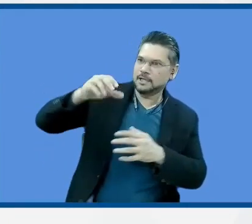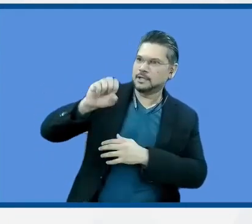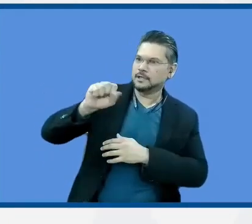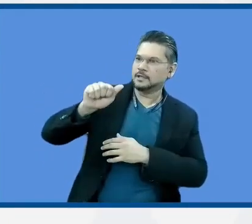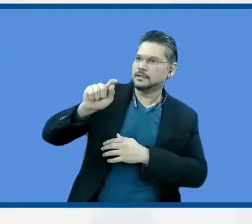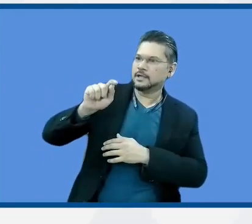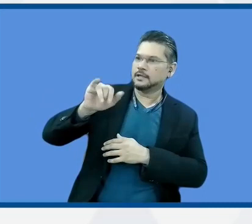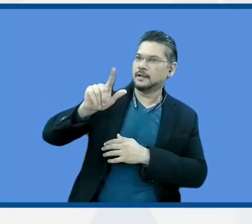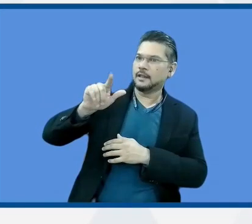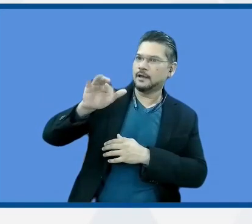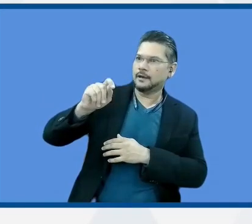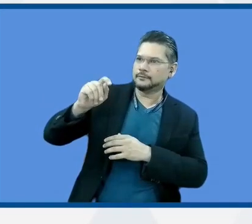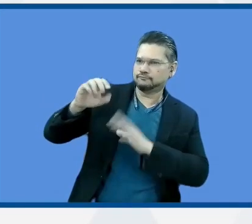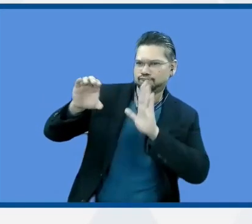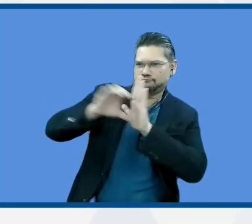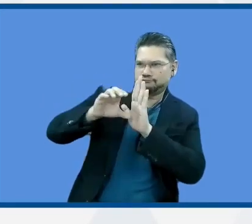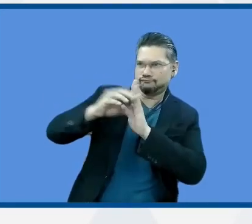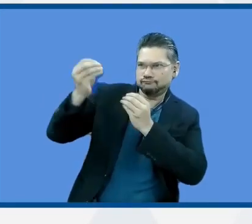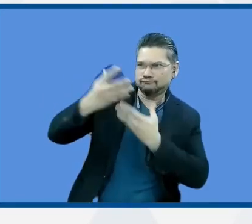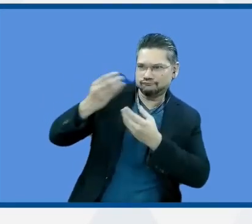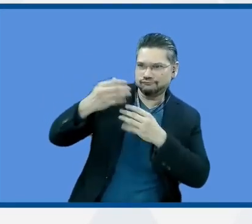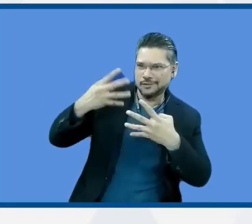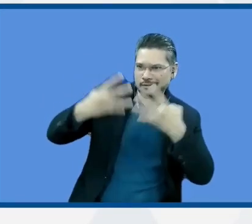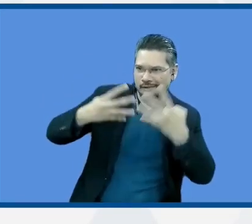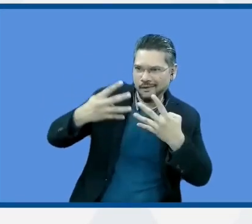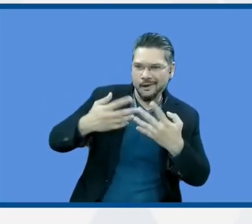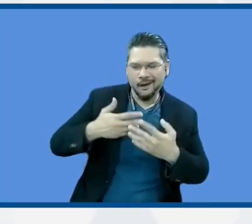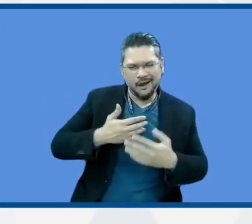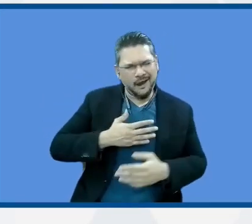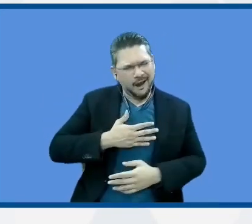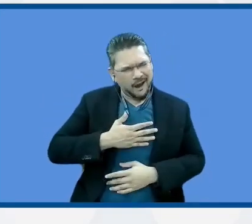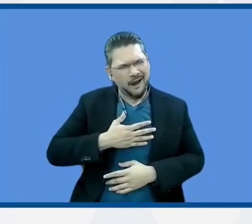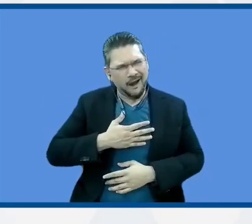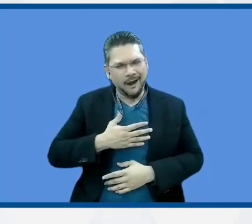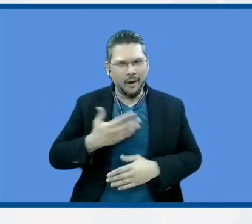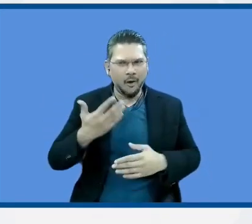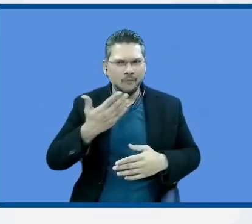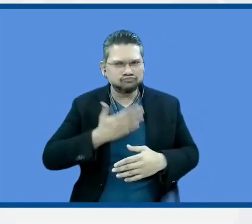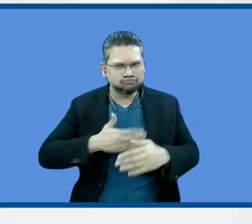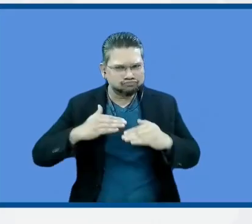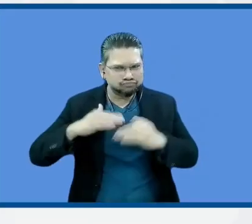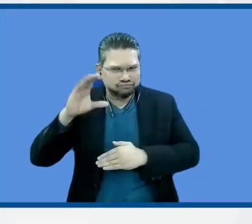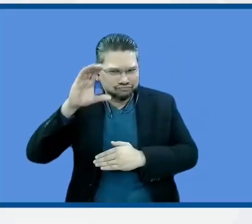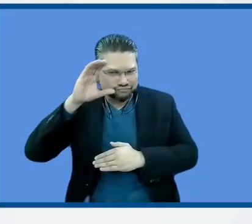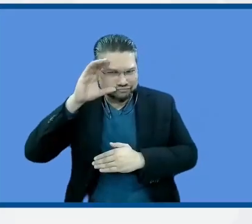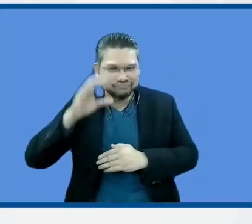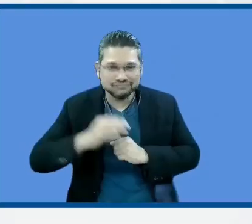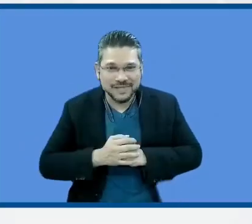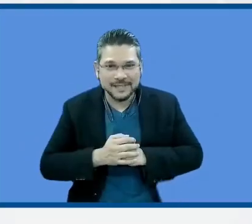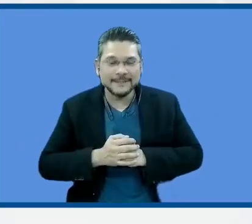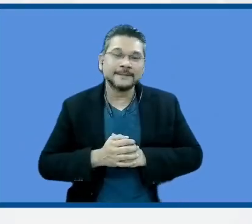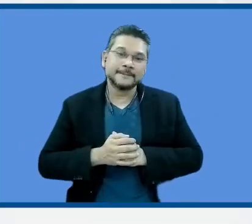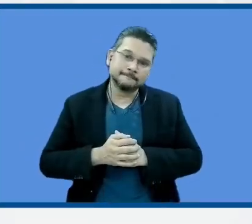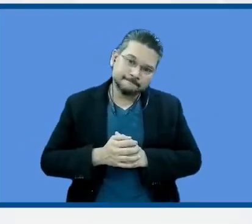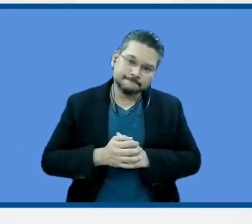to understand more about how those data are shared with the countries that need them. We have a little bit of